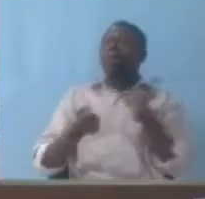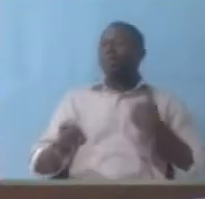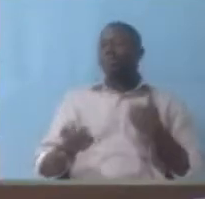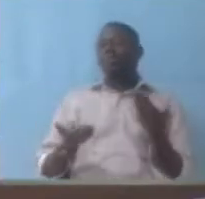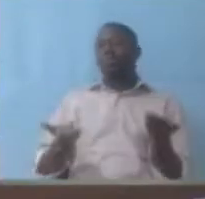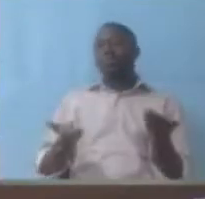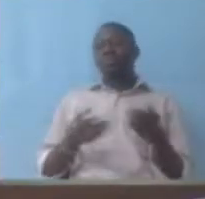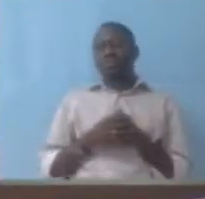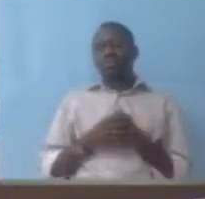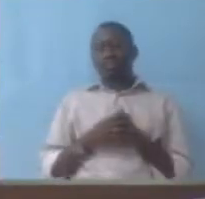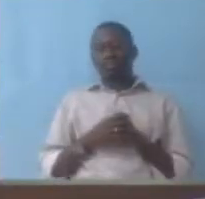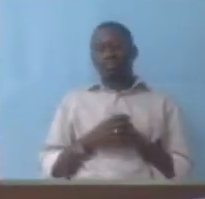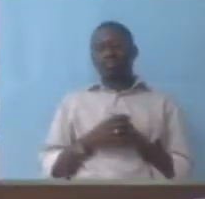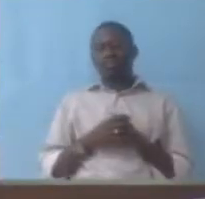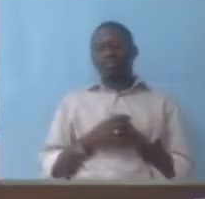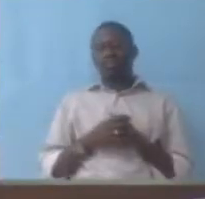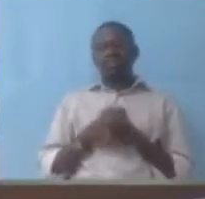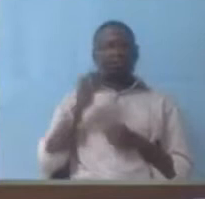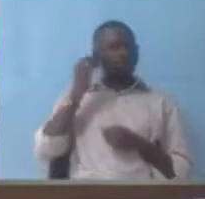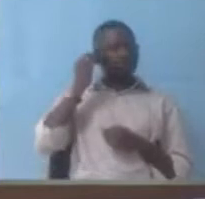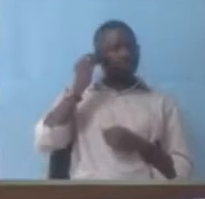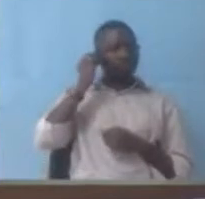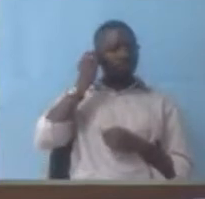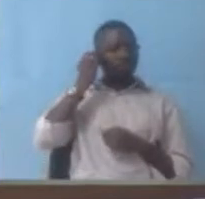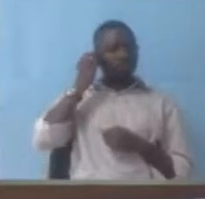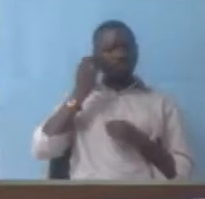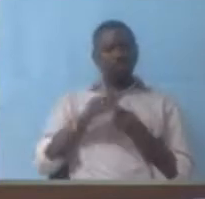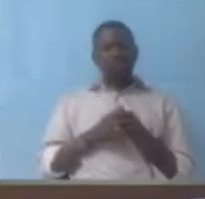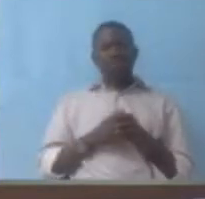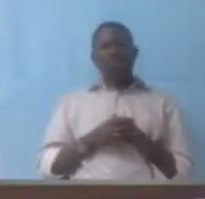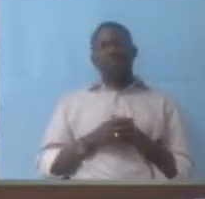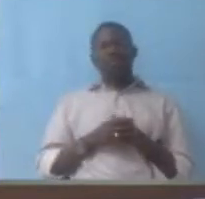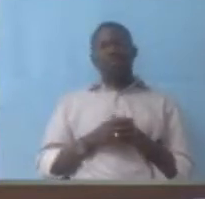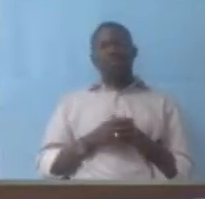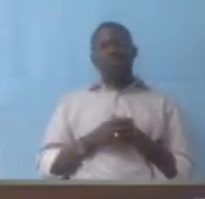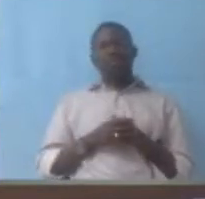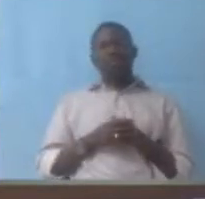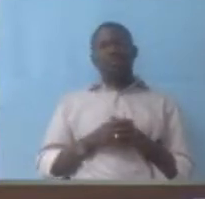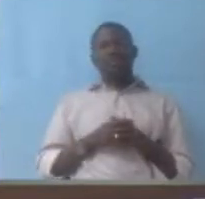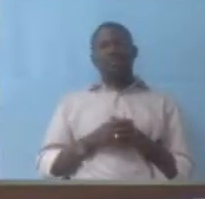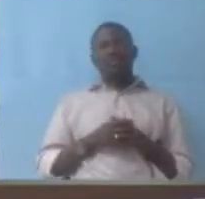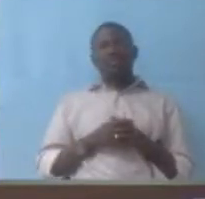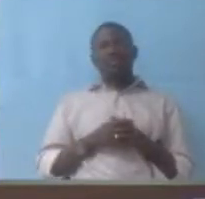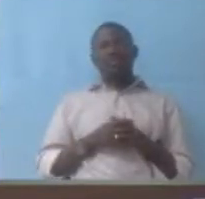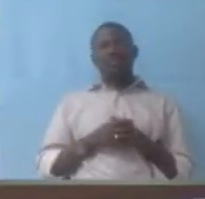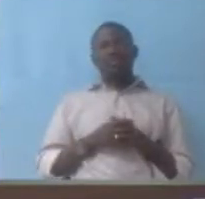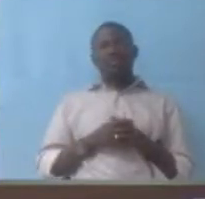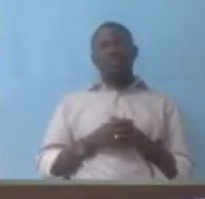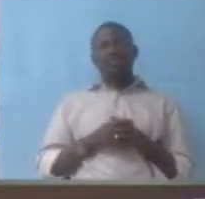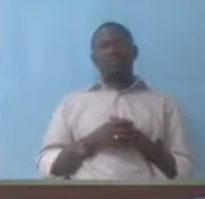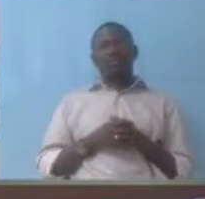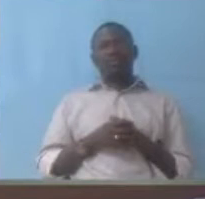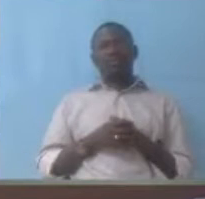kanao kafute eto kansul nyaton kolma kamo samba kasoro ke sindije. Decree number,